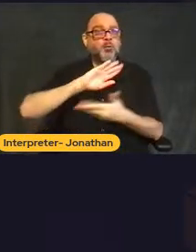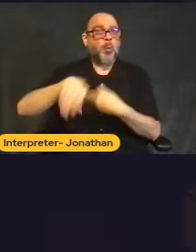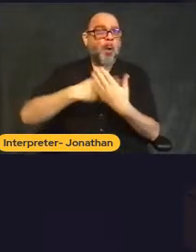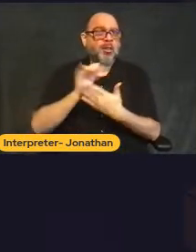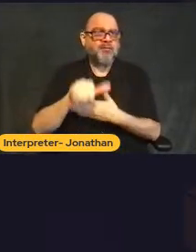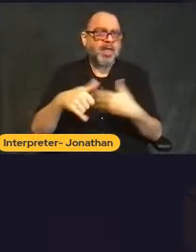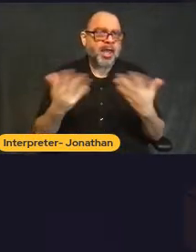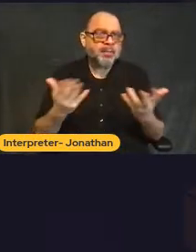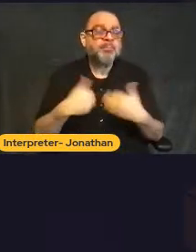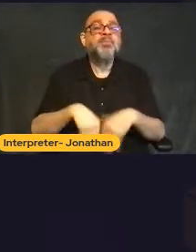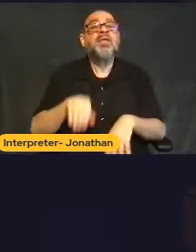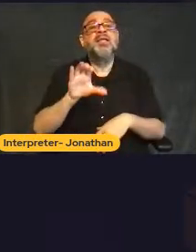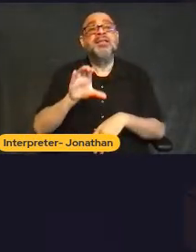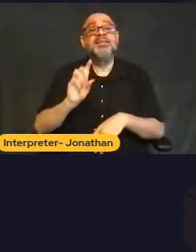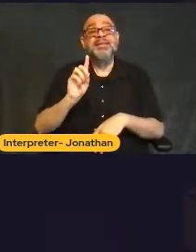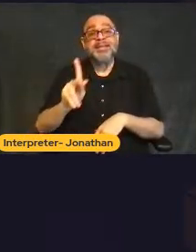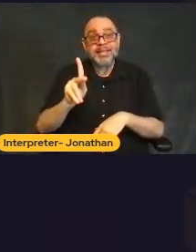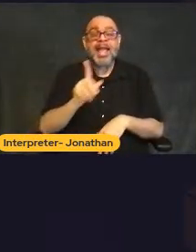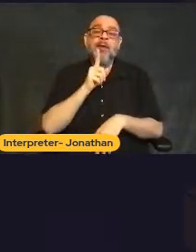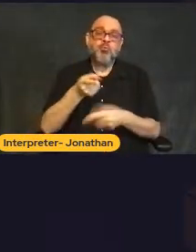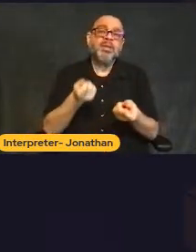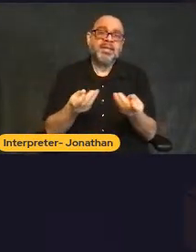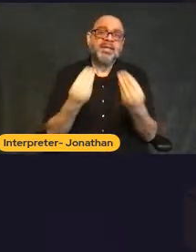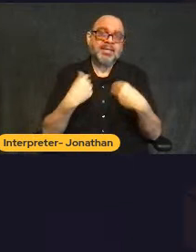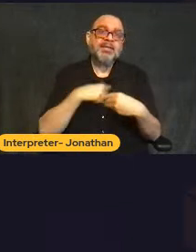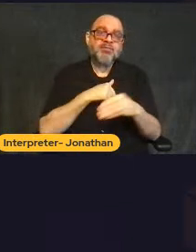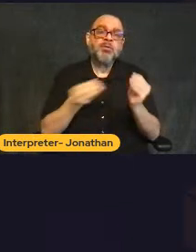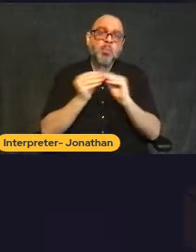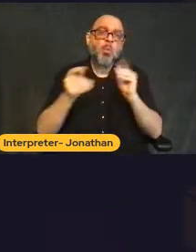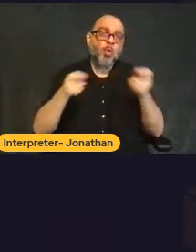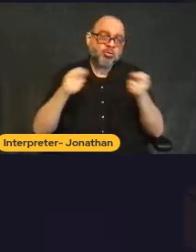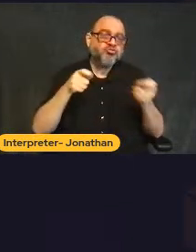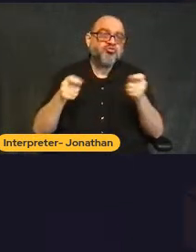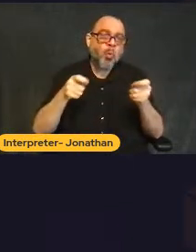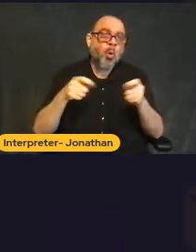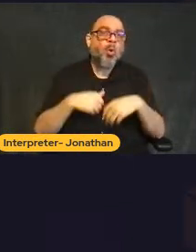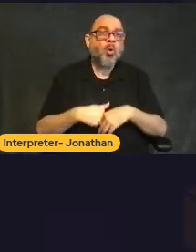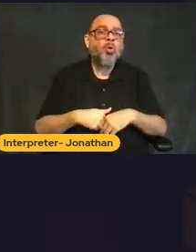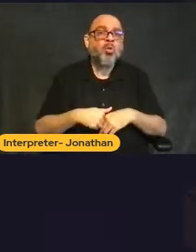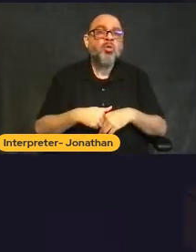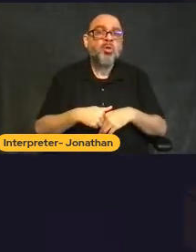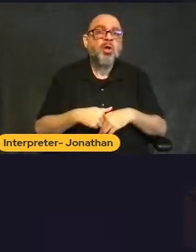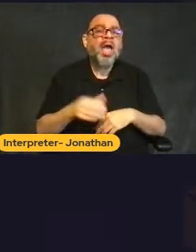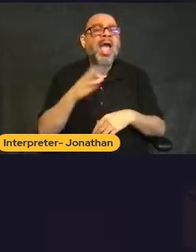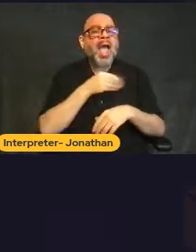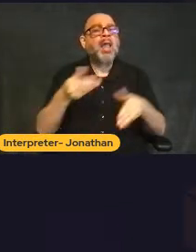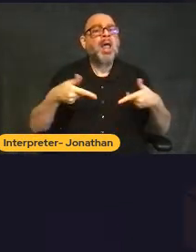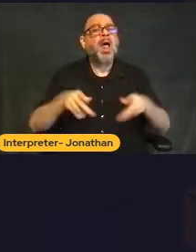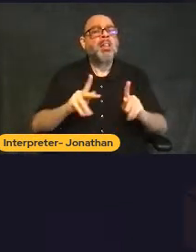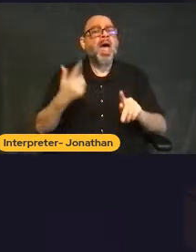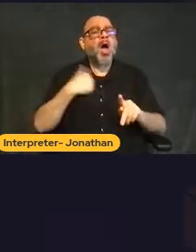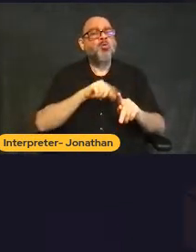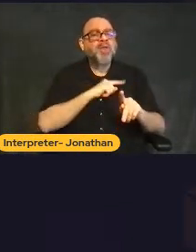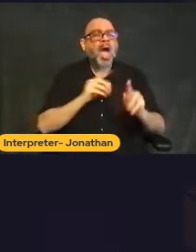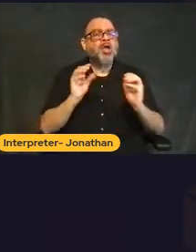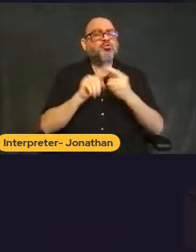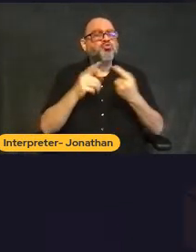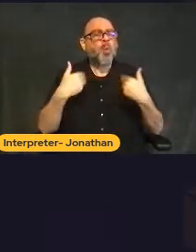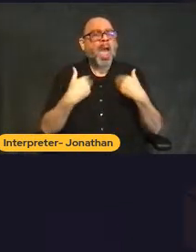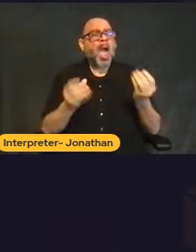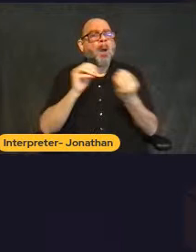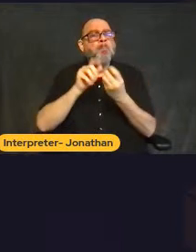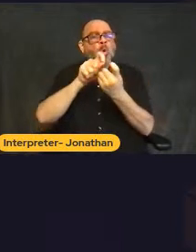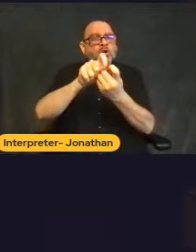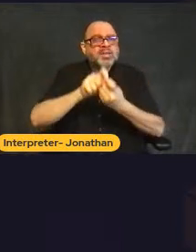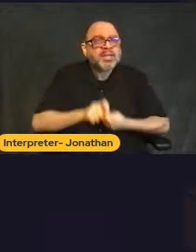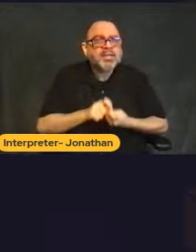So CDK gives us more control and enables us to define more detailed and more